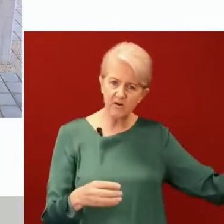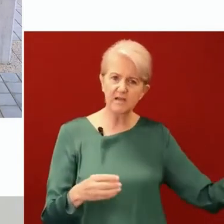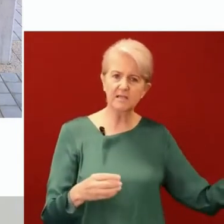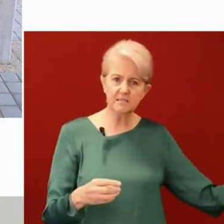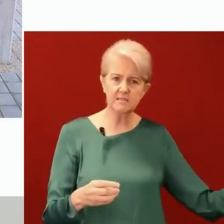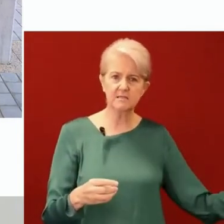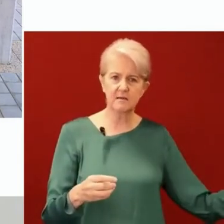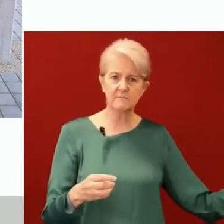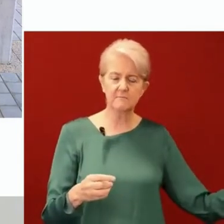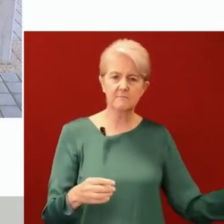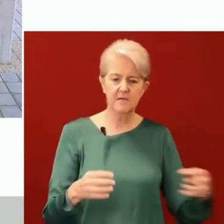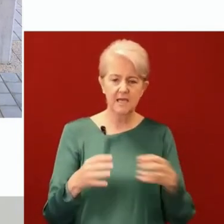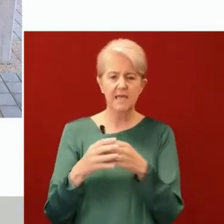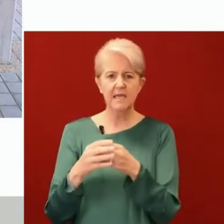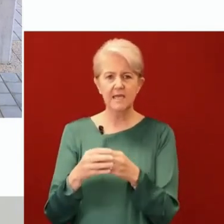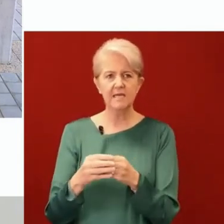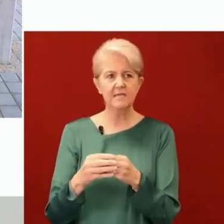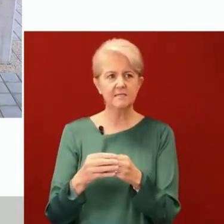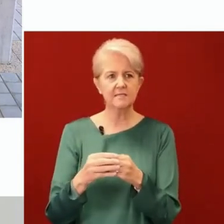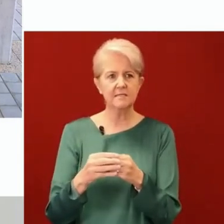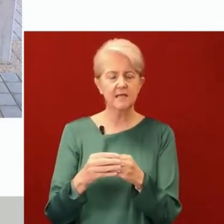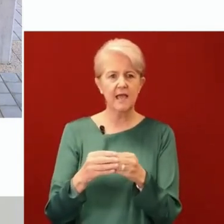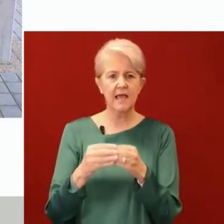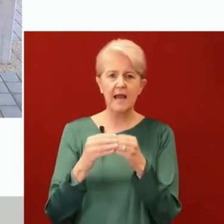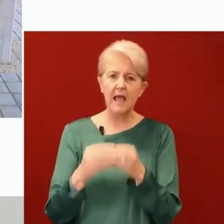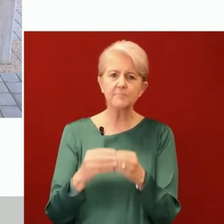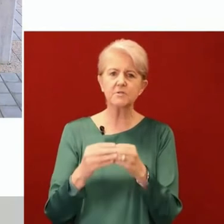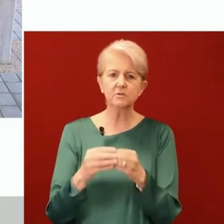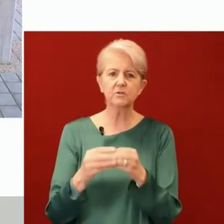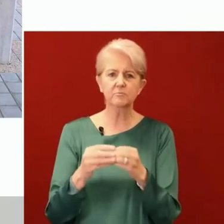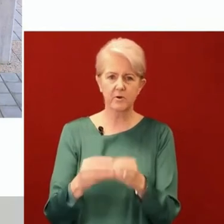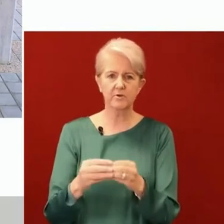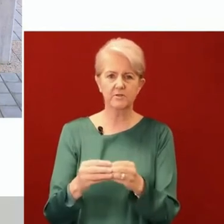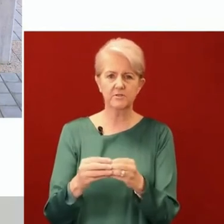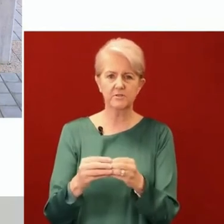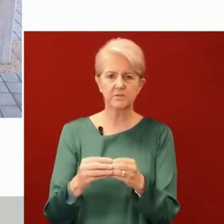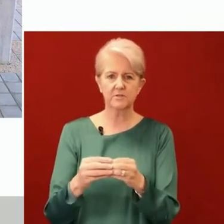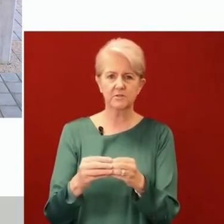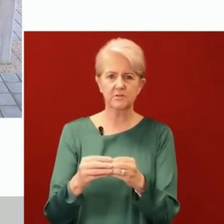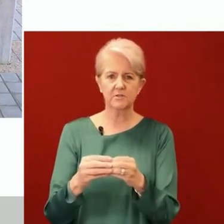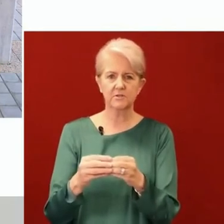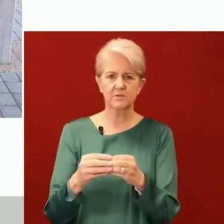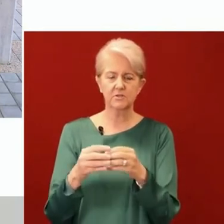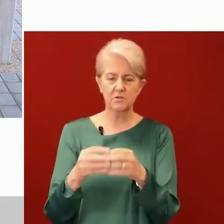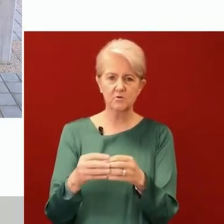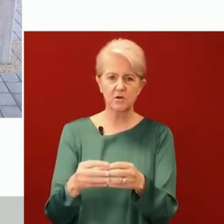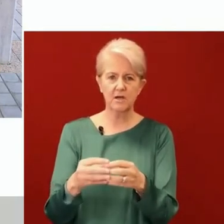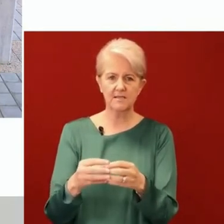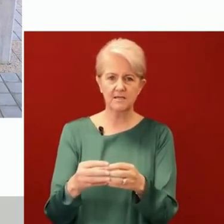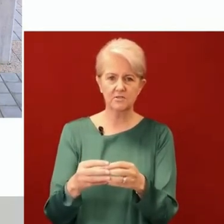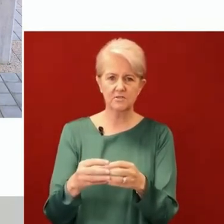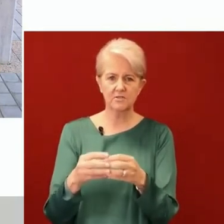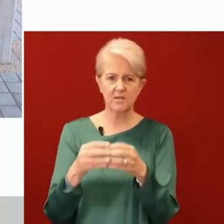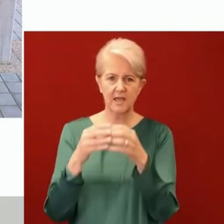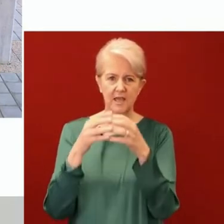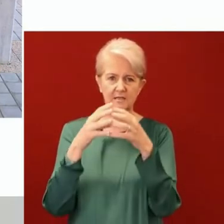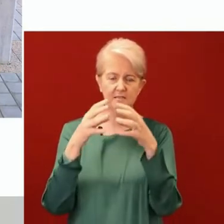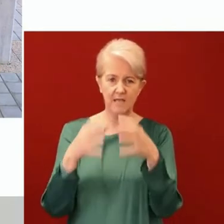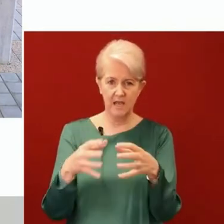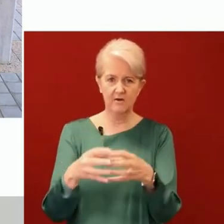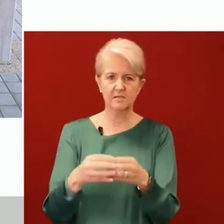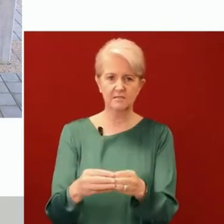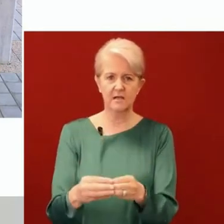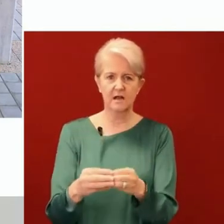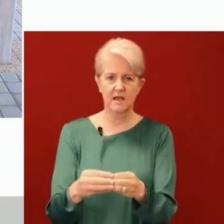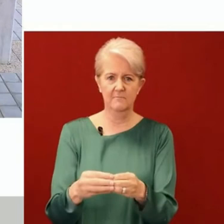that's threatening to some, it is an absolute bonus to the organisations and